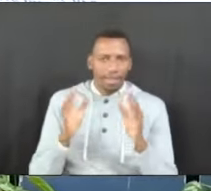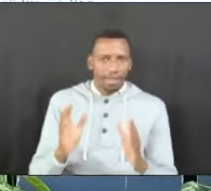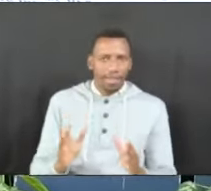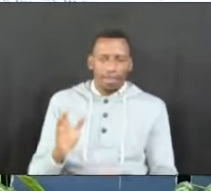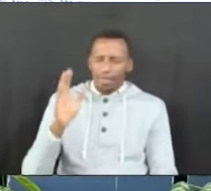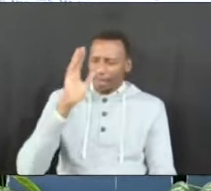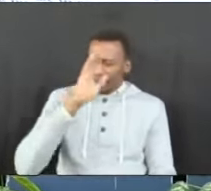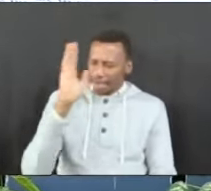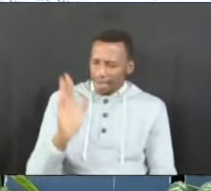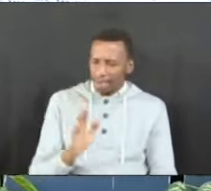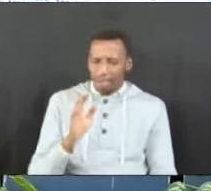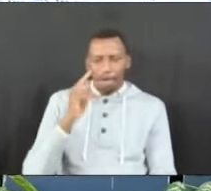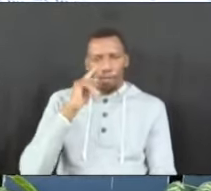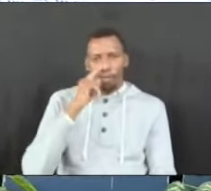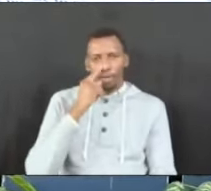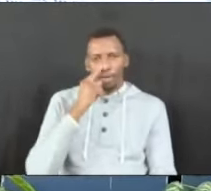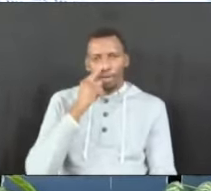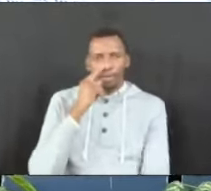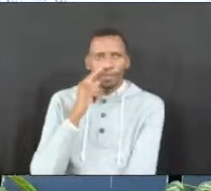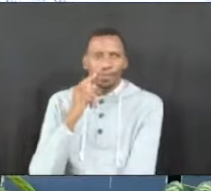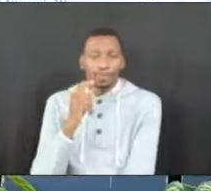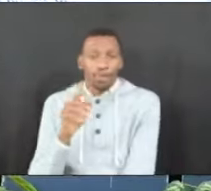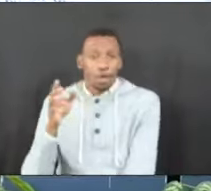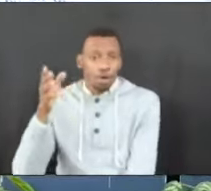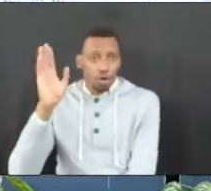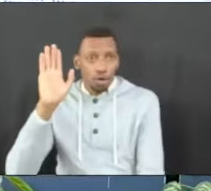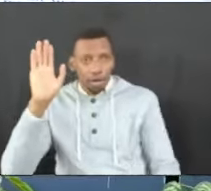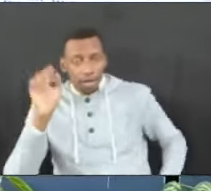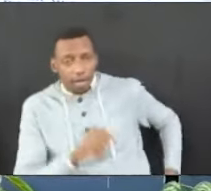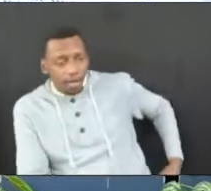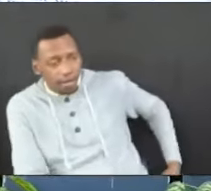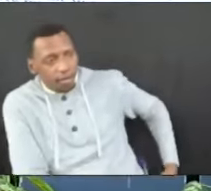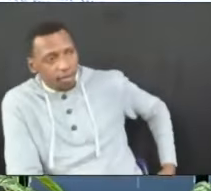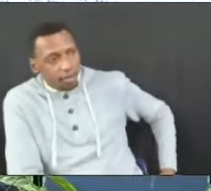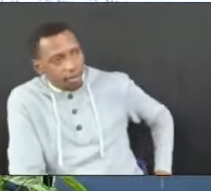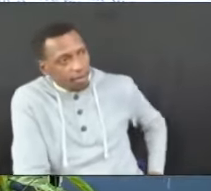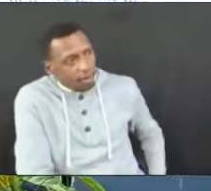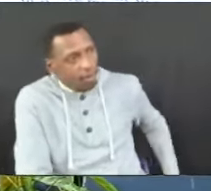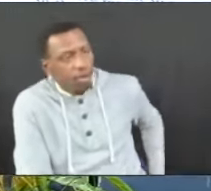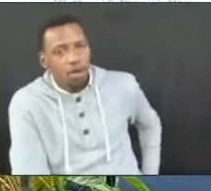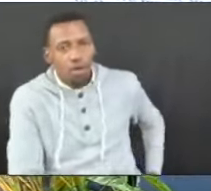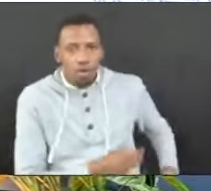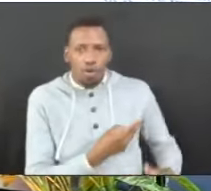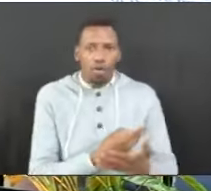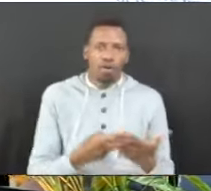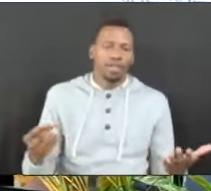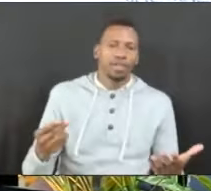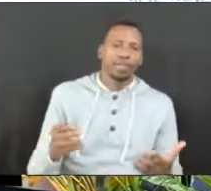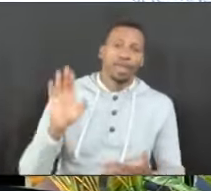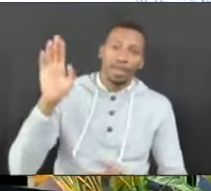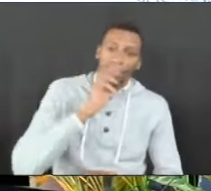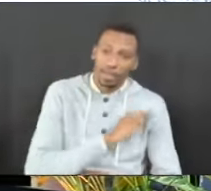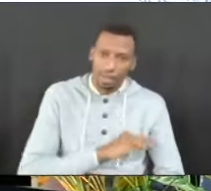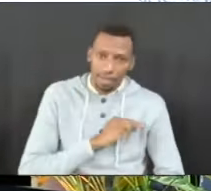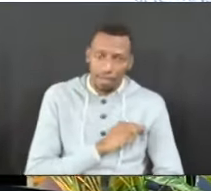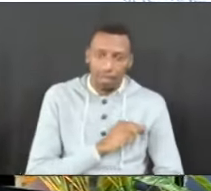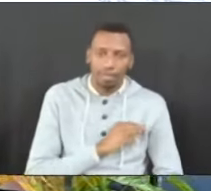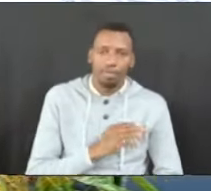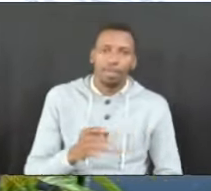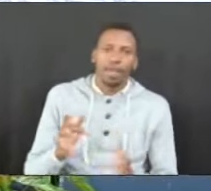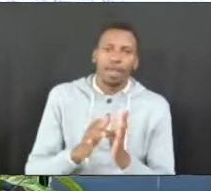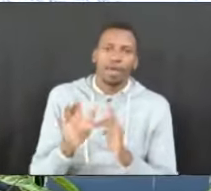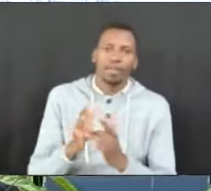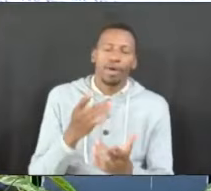Never. The holiness of our God, his nature, the substance of our God. And the Bible tells